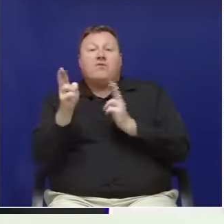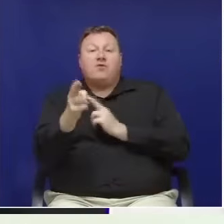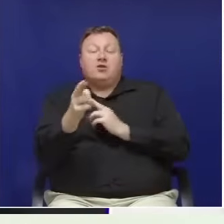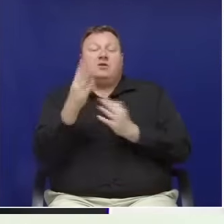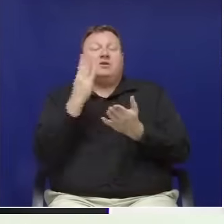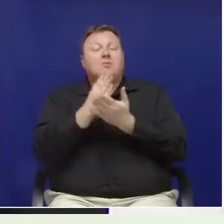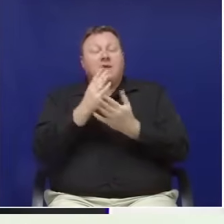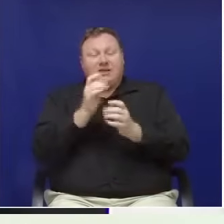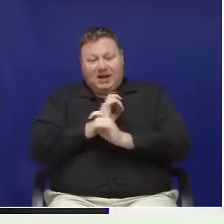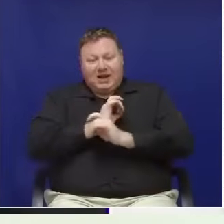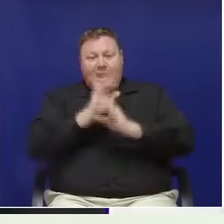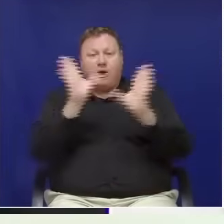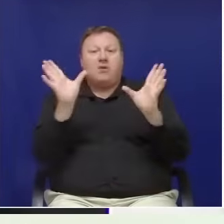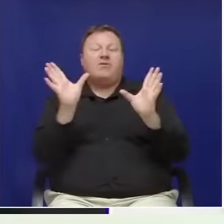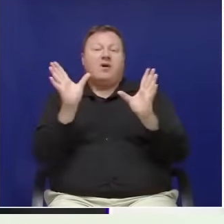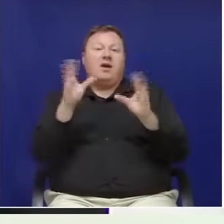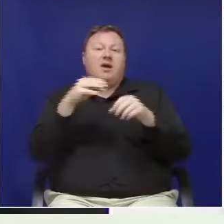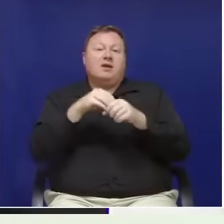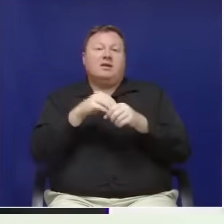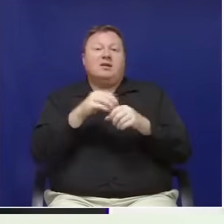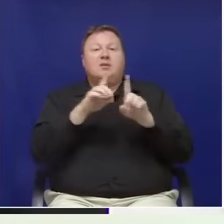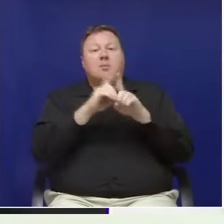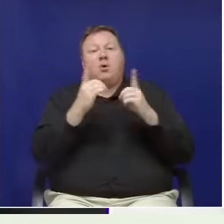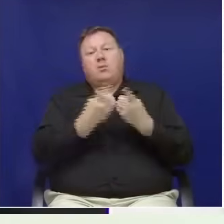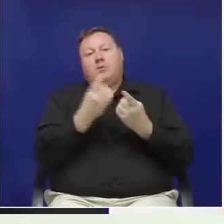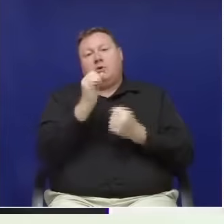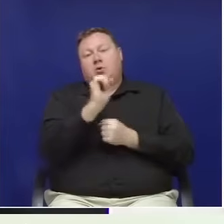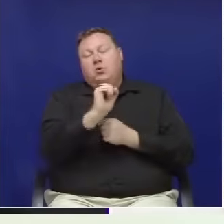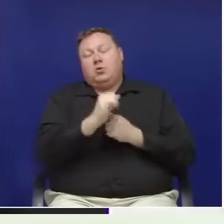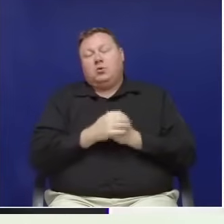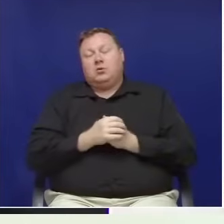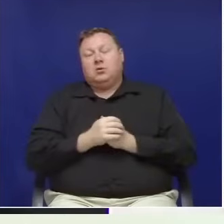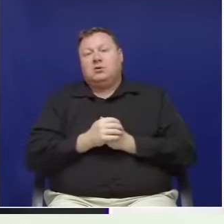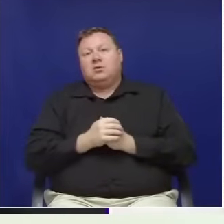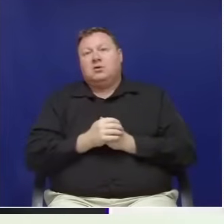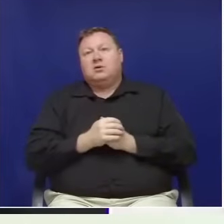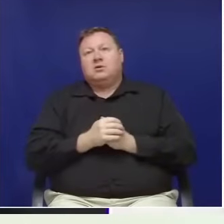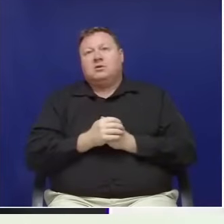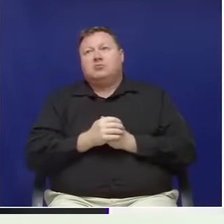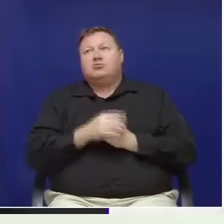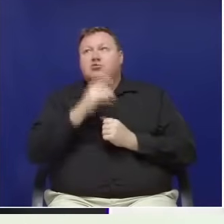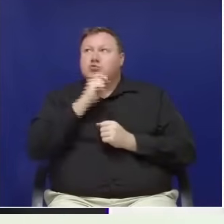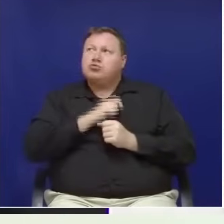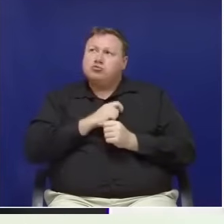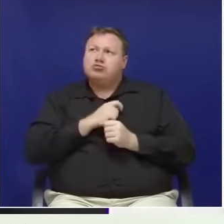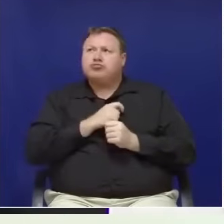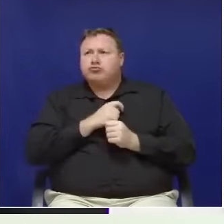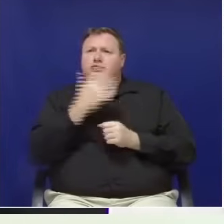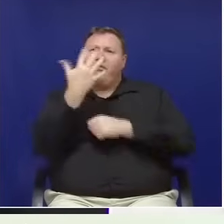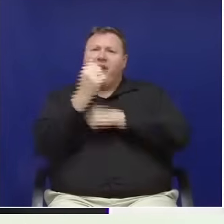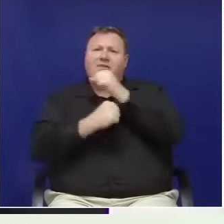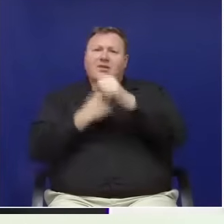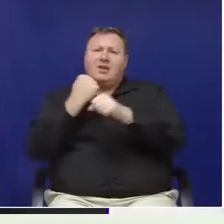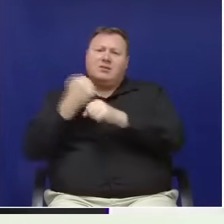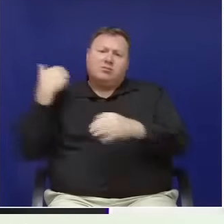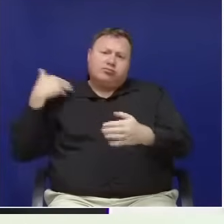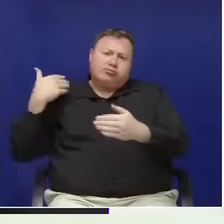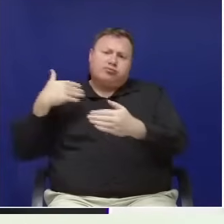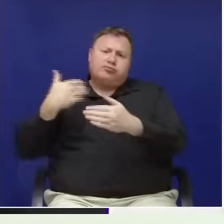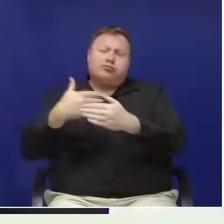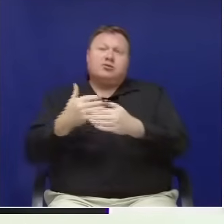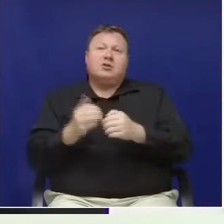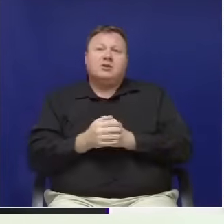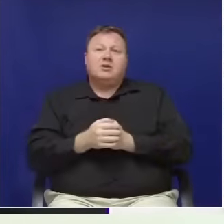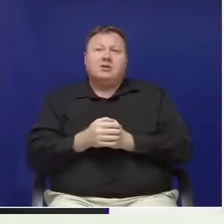of Defense. It's true, since about 5 years ago, we have been